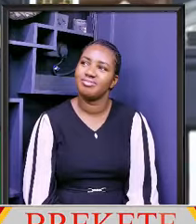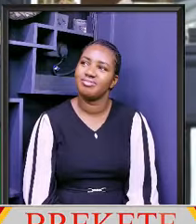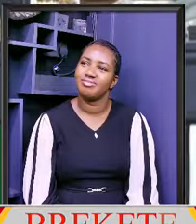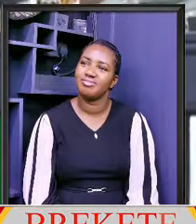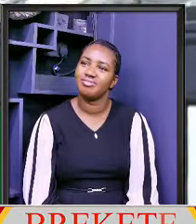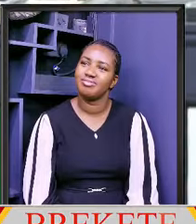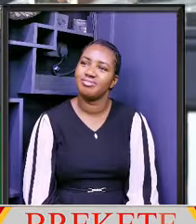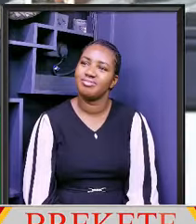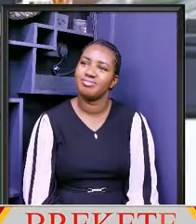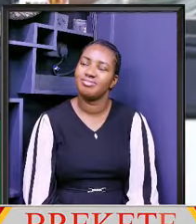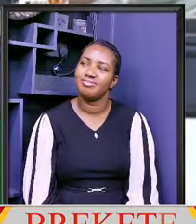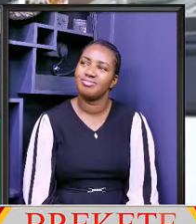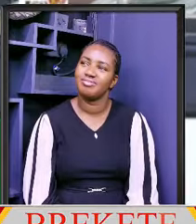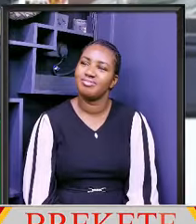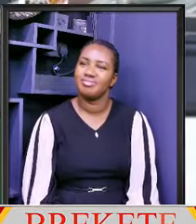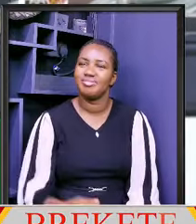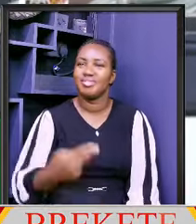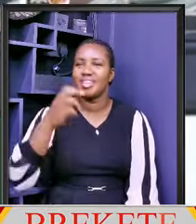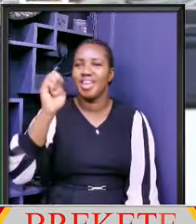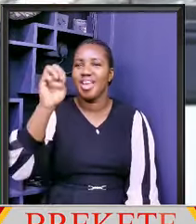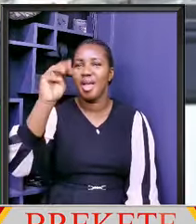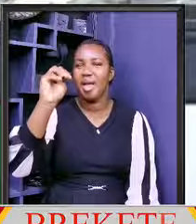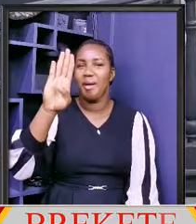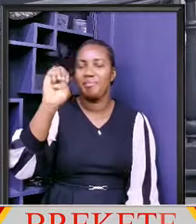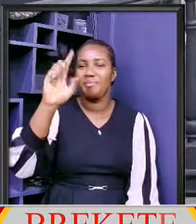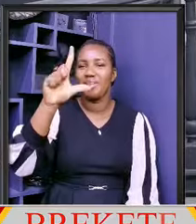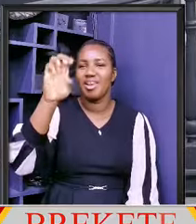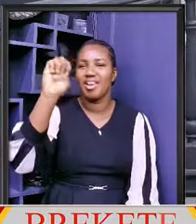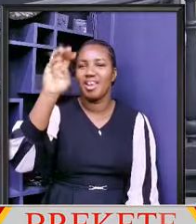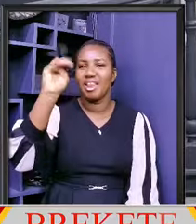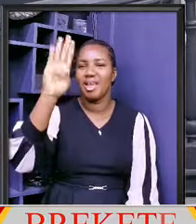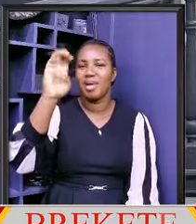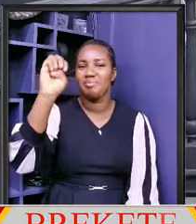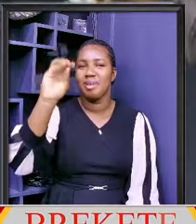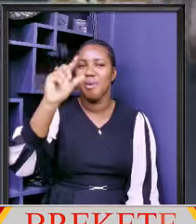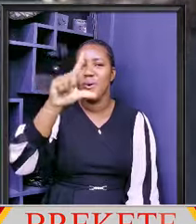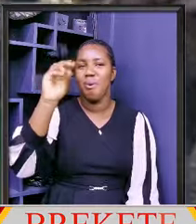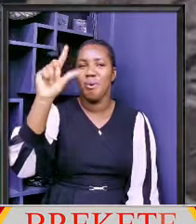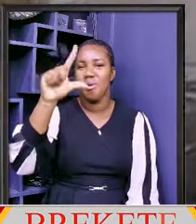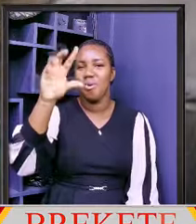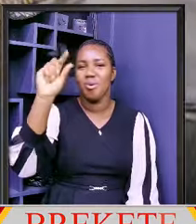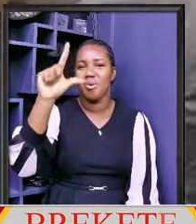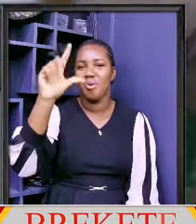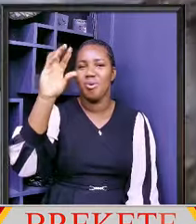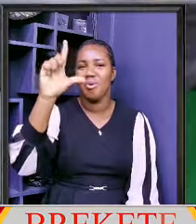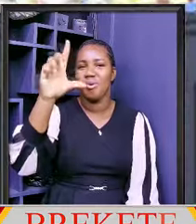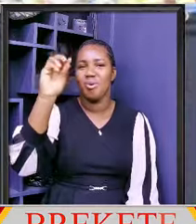so what? Oh, no, no, no.